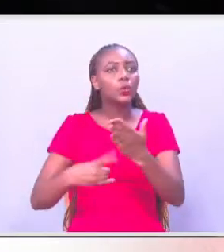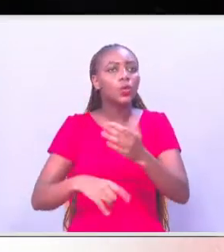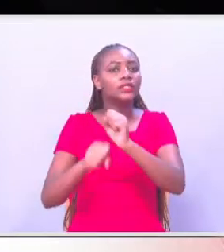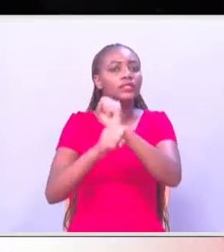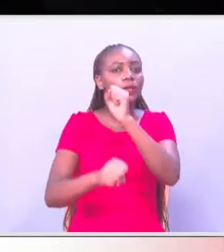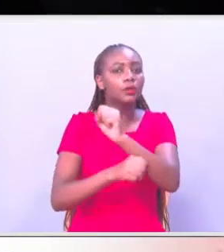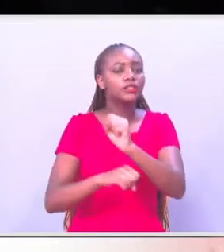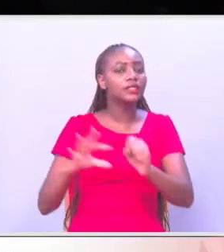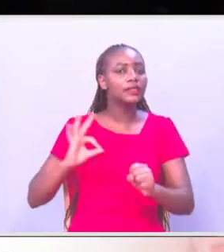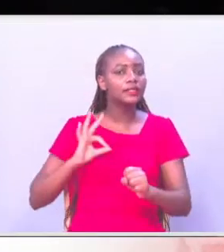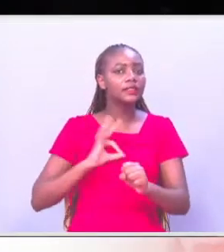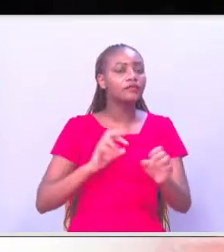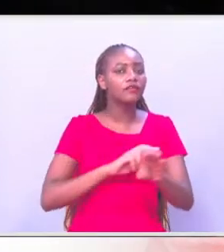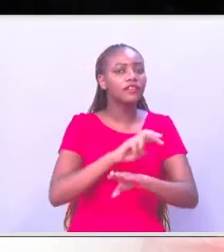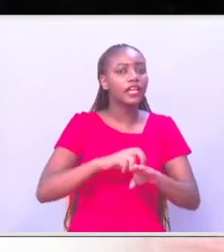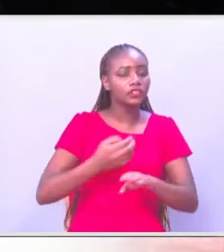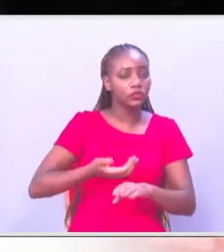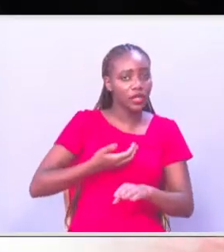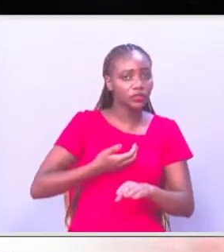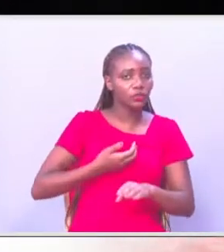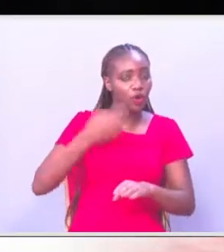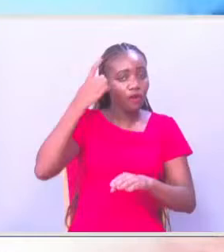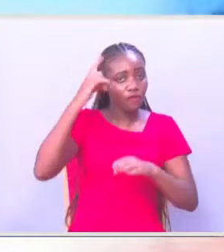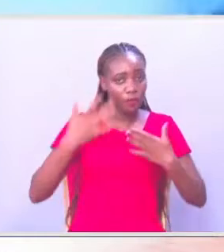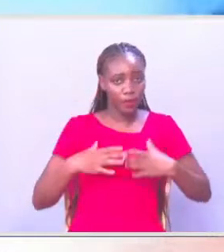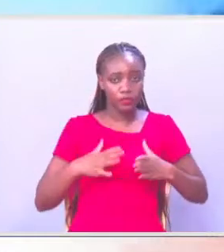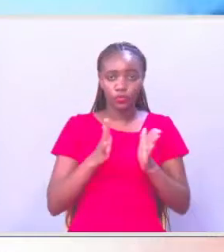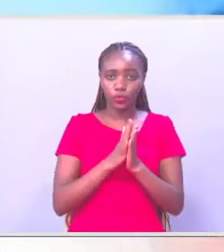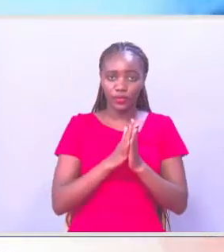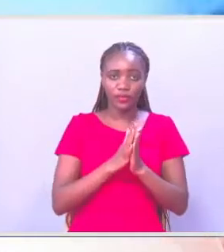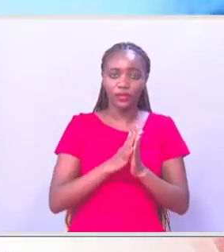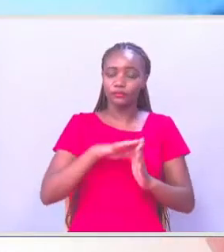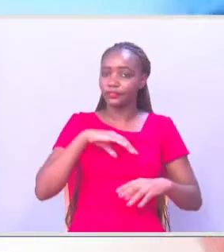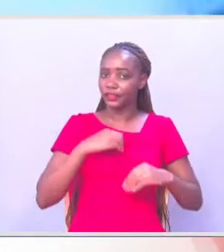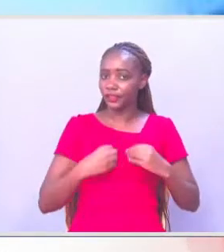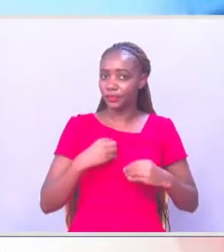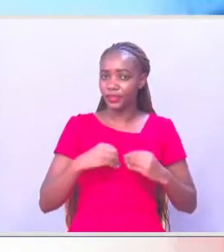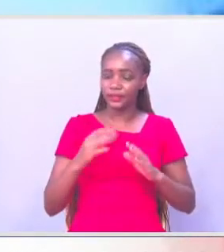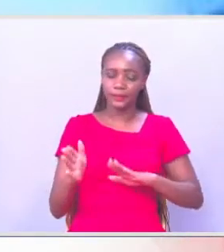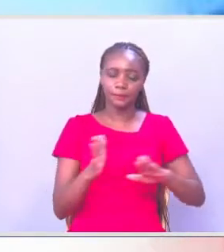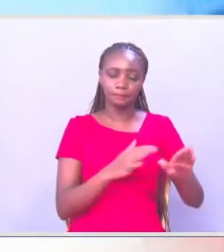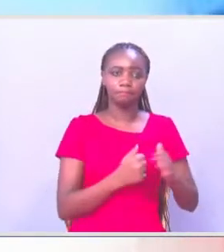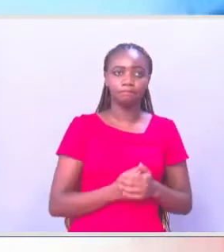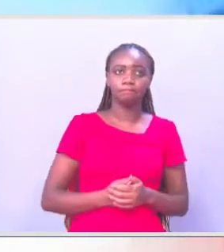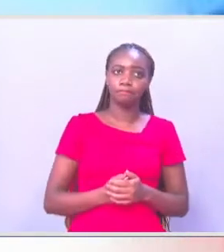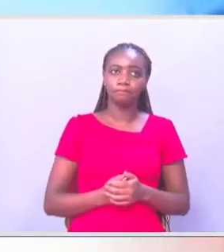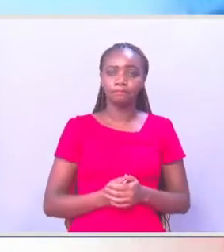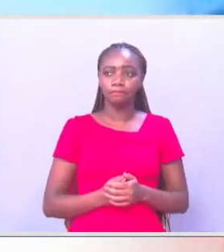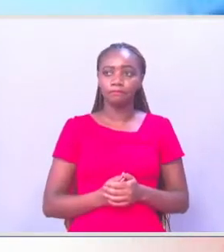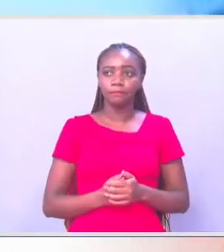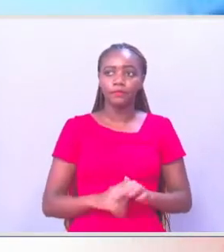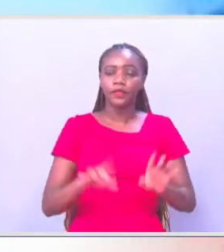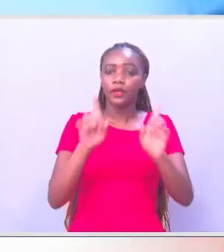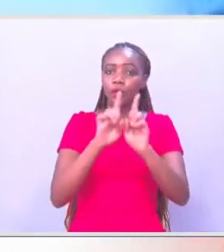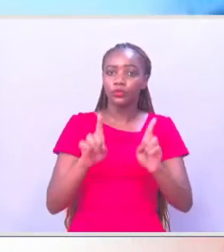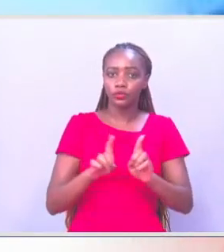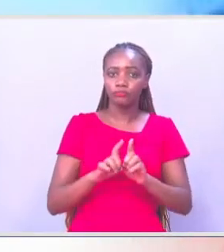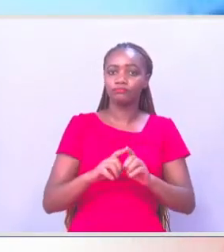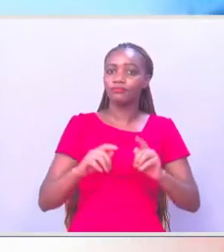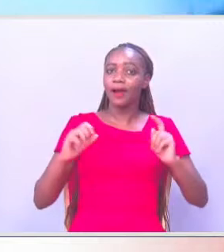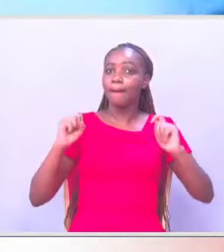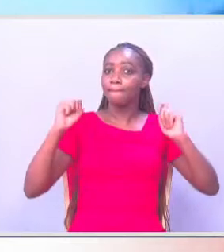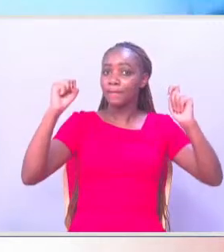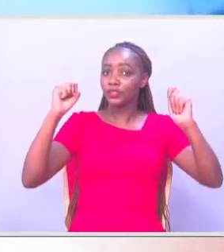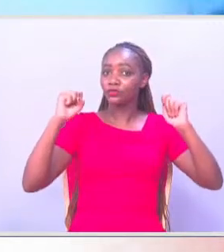supporting the staff of the National Council for Persons with Disabilities. Now, heroes who were feted recently during the